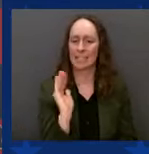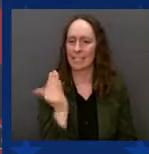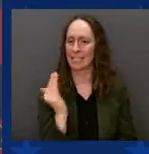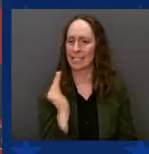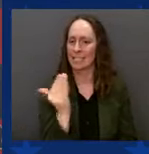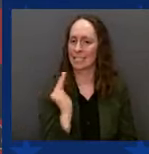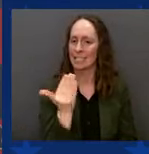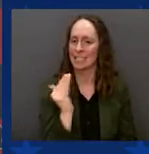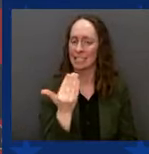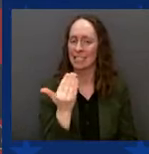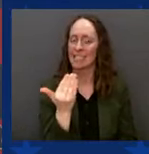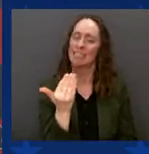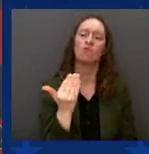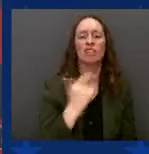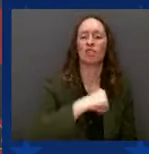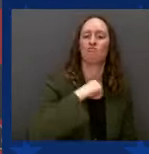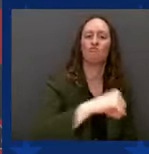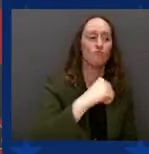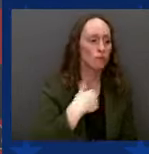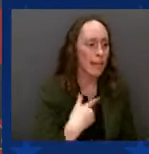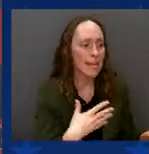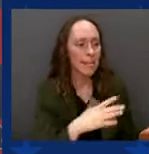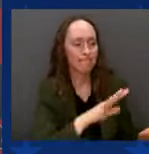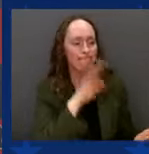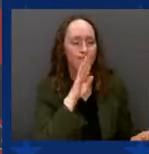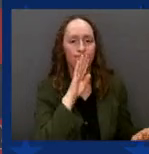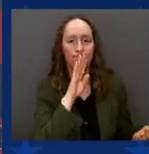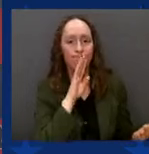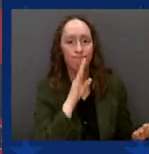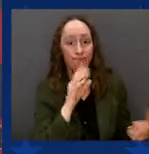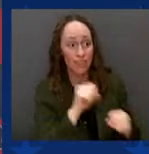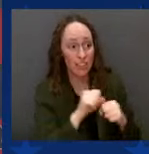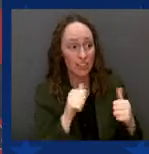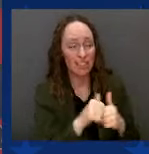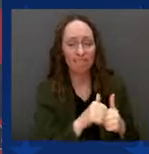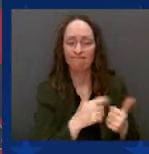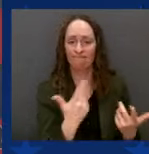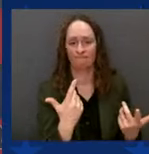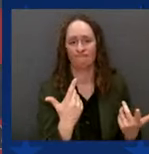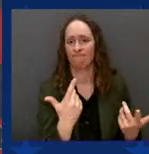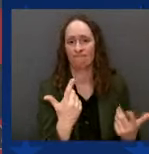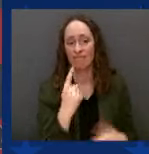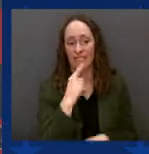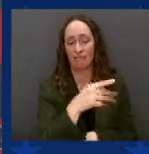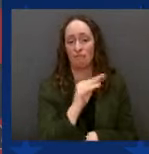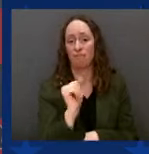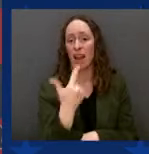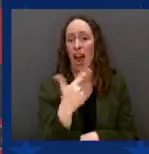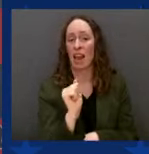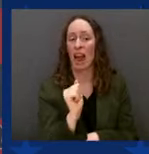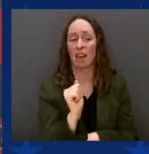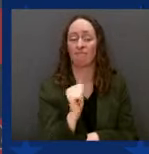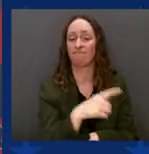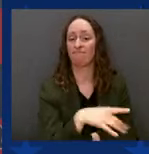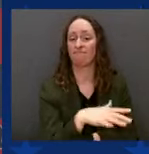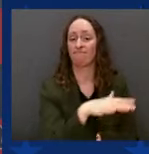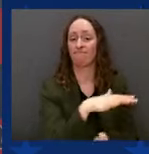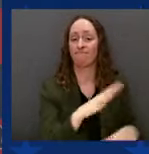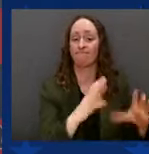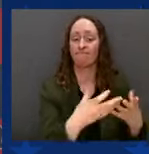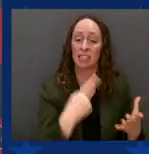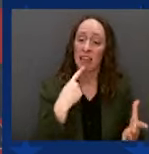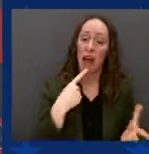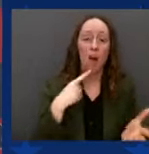before. MAGA Republicans are threatening to default on the national debt. I keep talking about the national debt and the $1 trillion debt. It